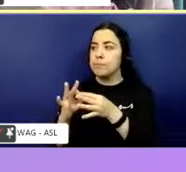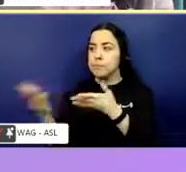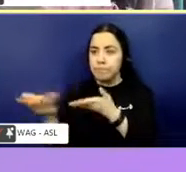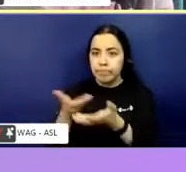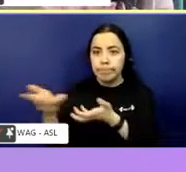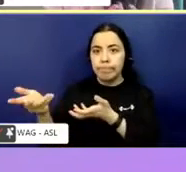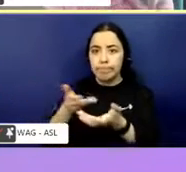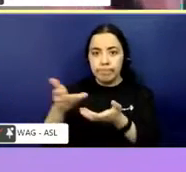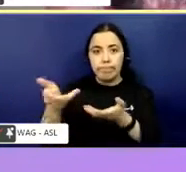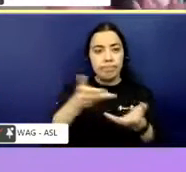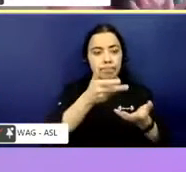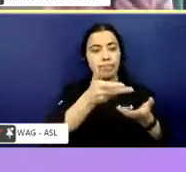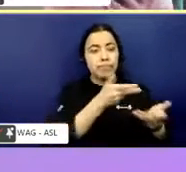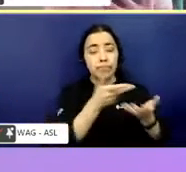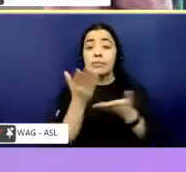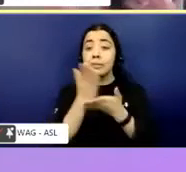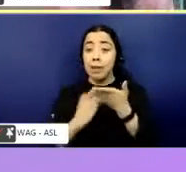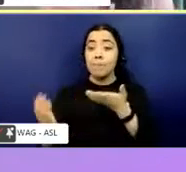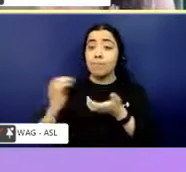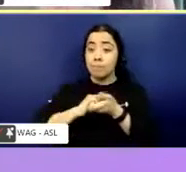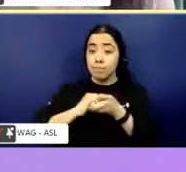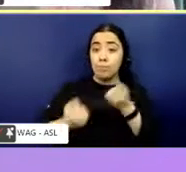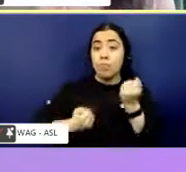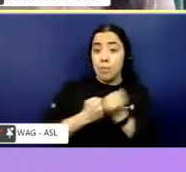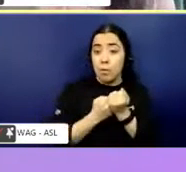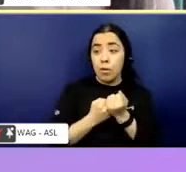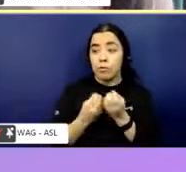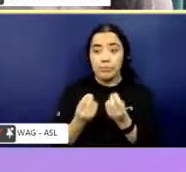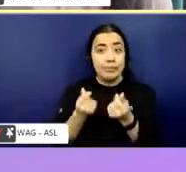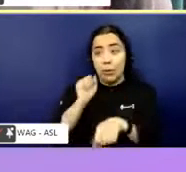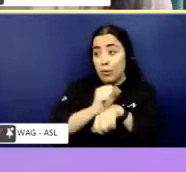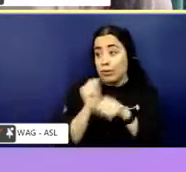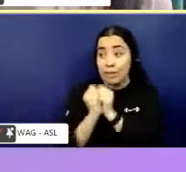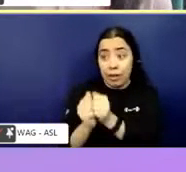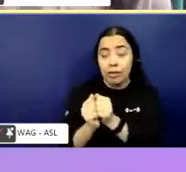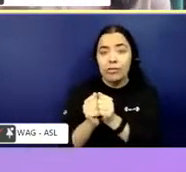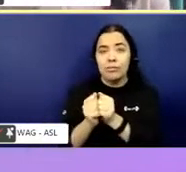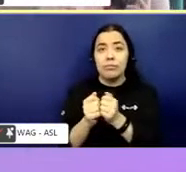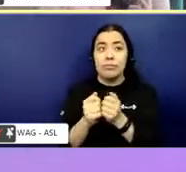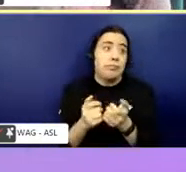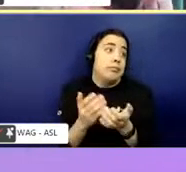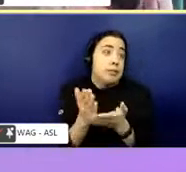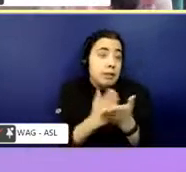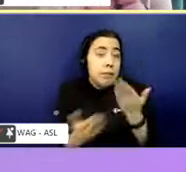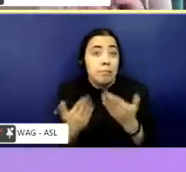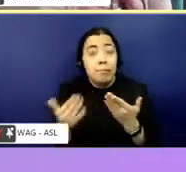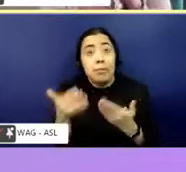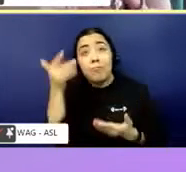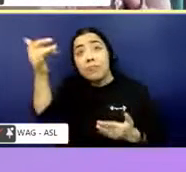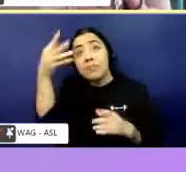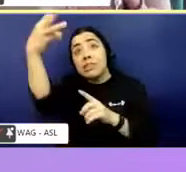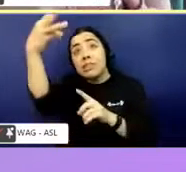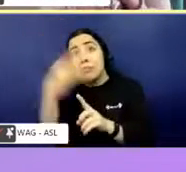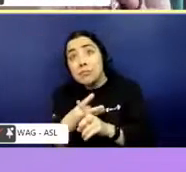allies, and some you're going to work with right away, and some you might not come back to for 6 months, and that's